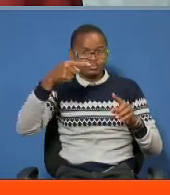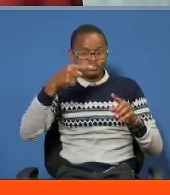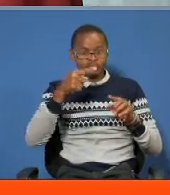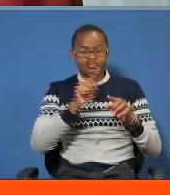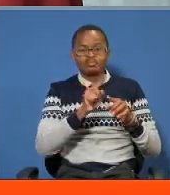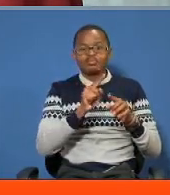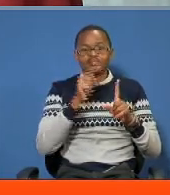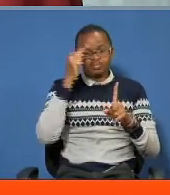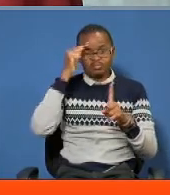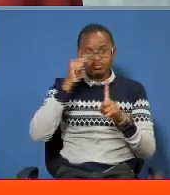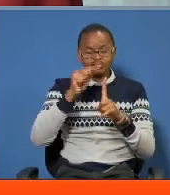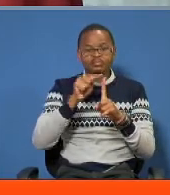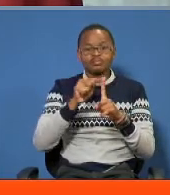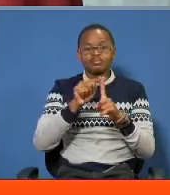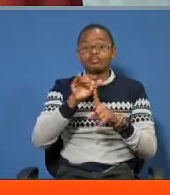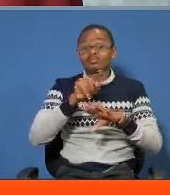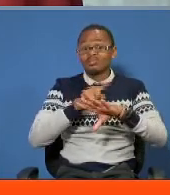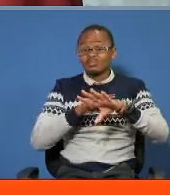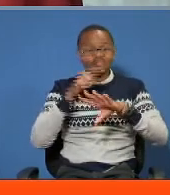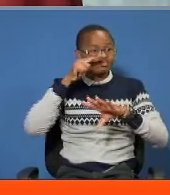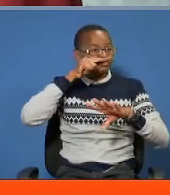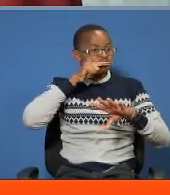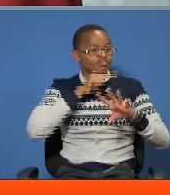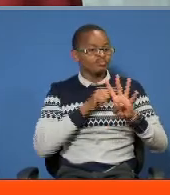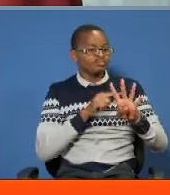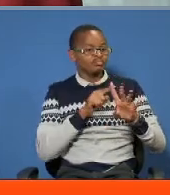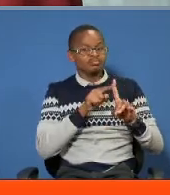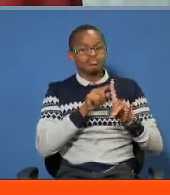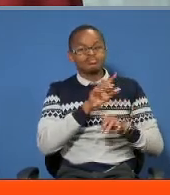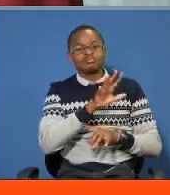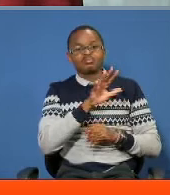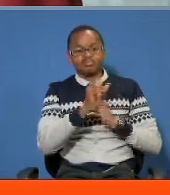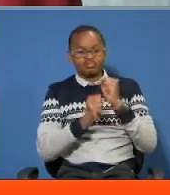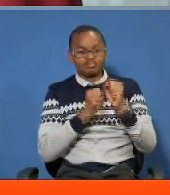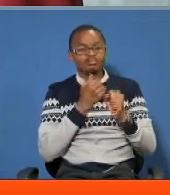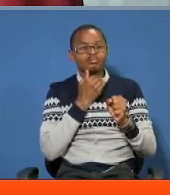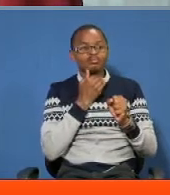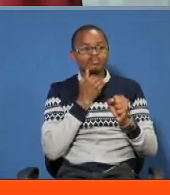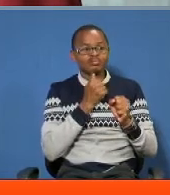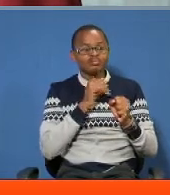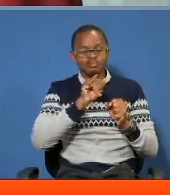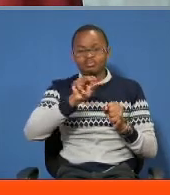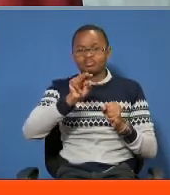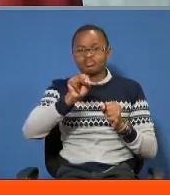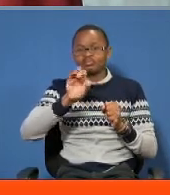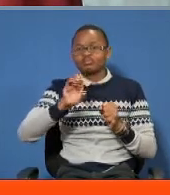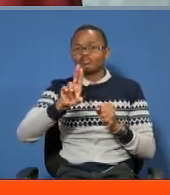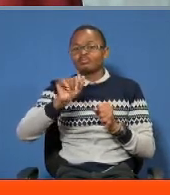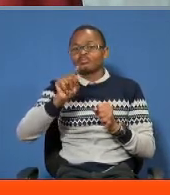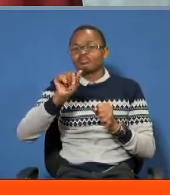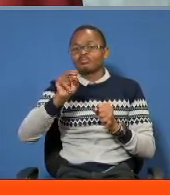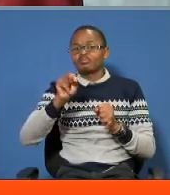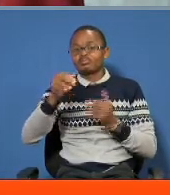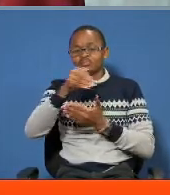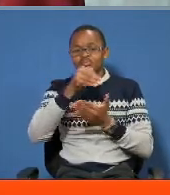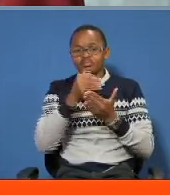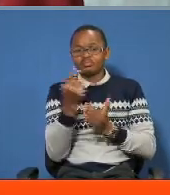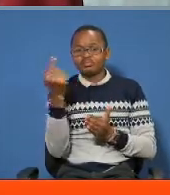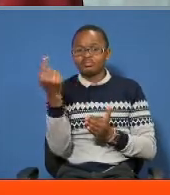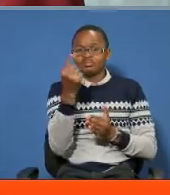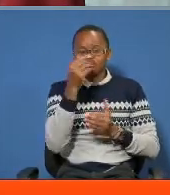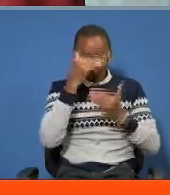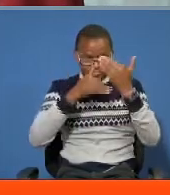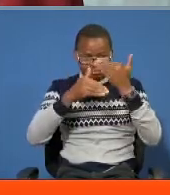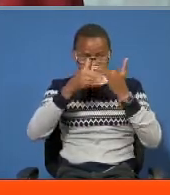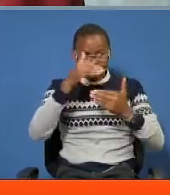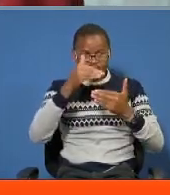months, and I've kind of set a target that by the time we finish about 4 or 5 years, we'd like to have an incubation center in